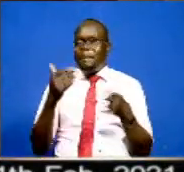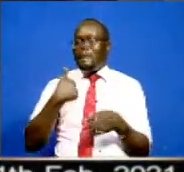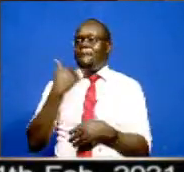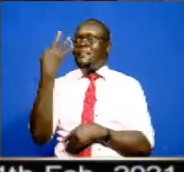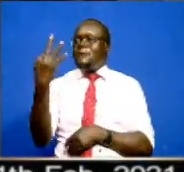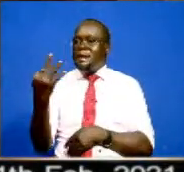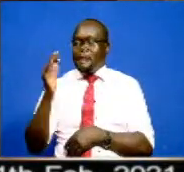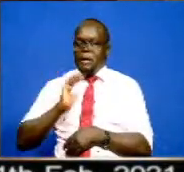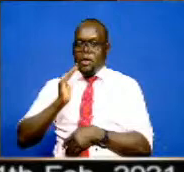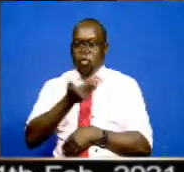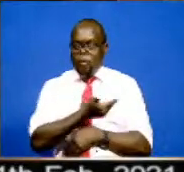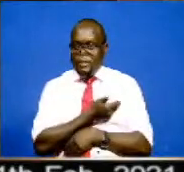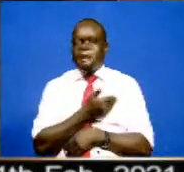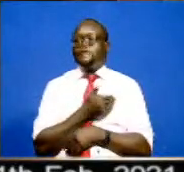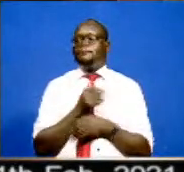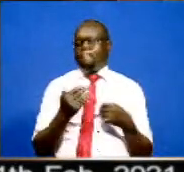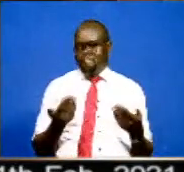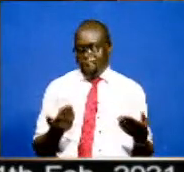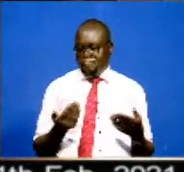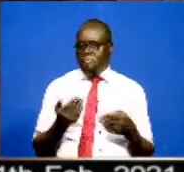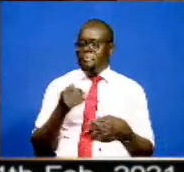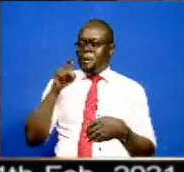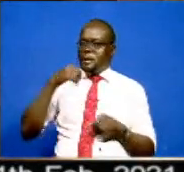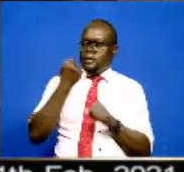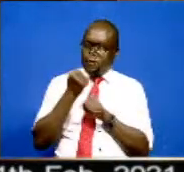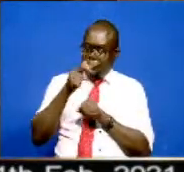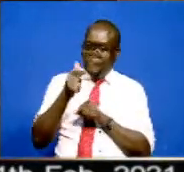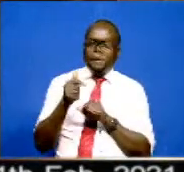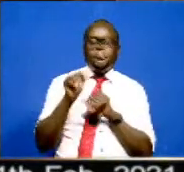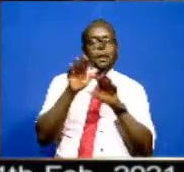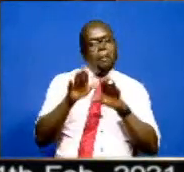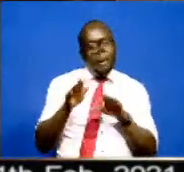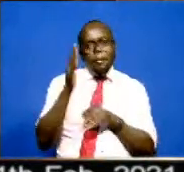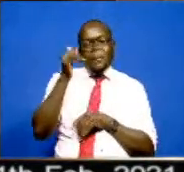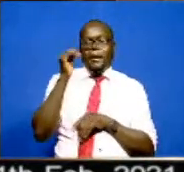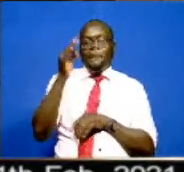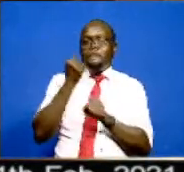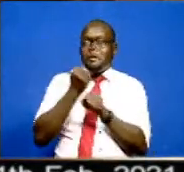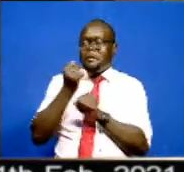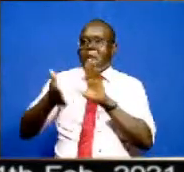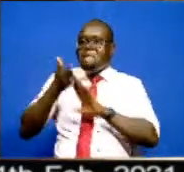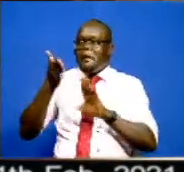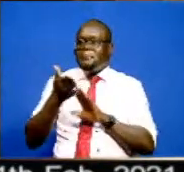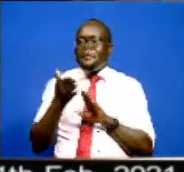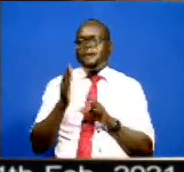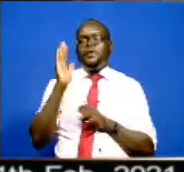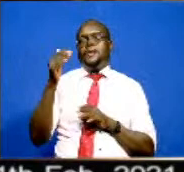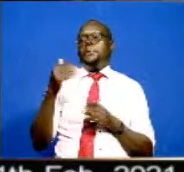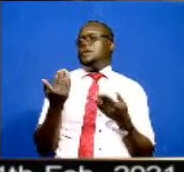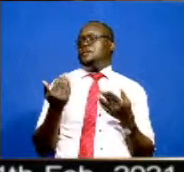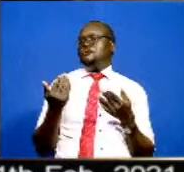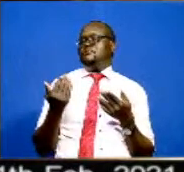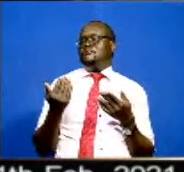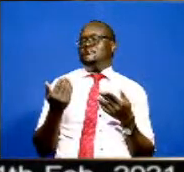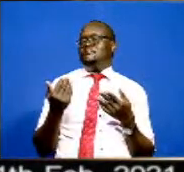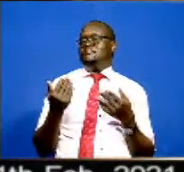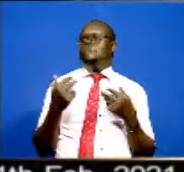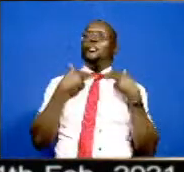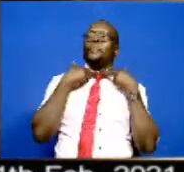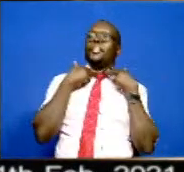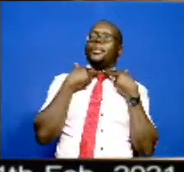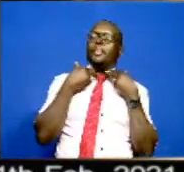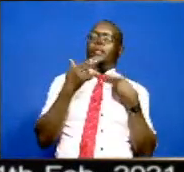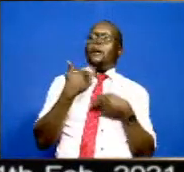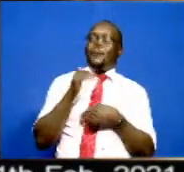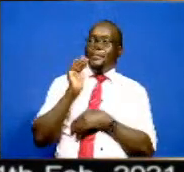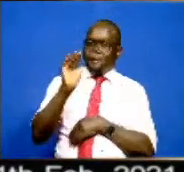we need to rationalize all these things, but without a rush. Because if we do it in a rush, we'll end up in the same situation like you're in. So I would like to